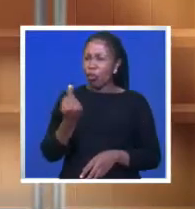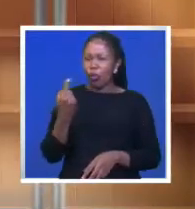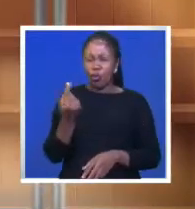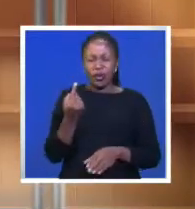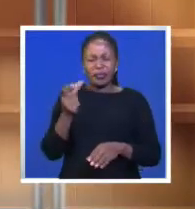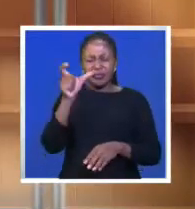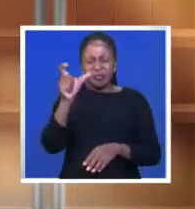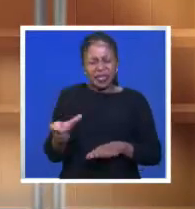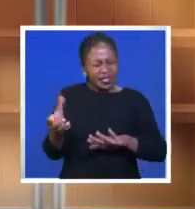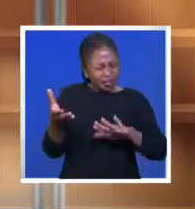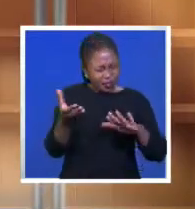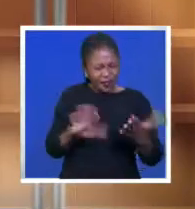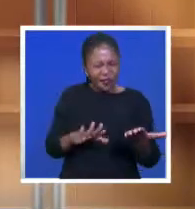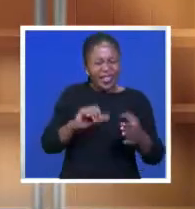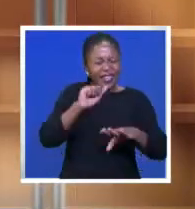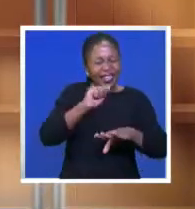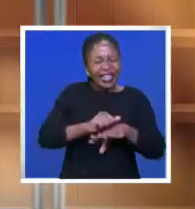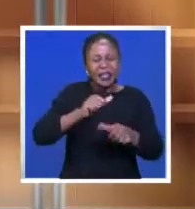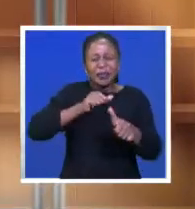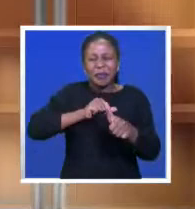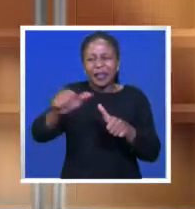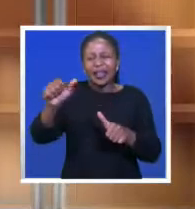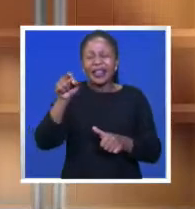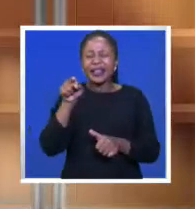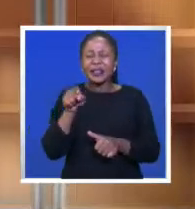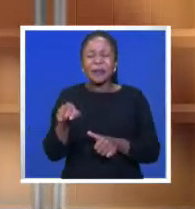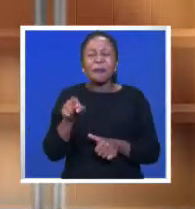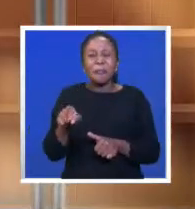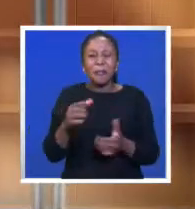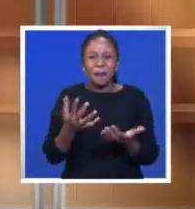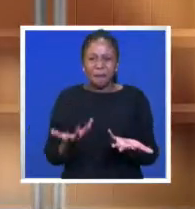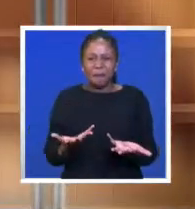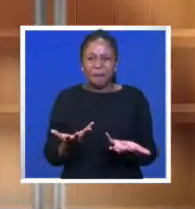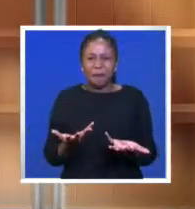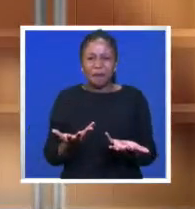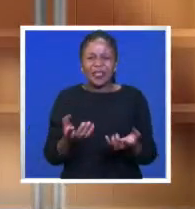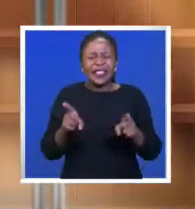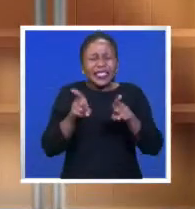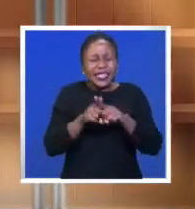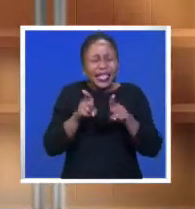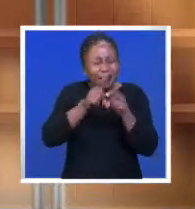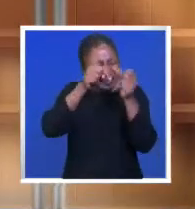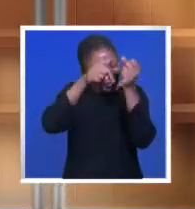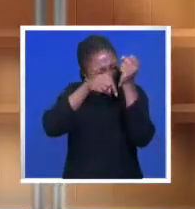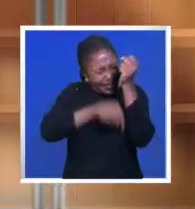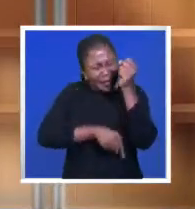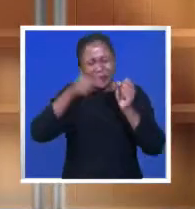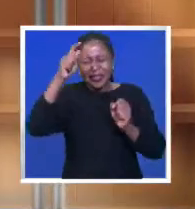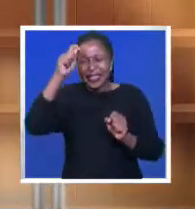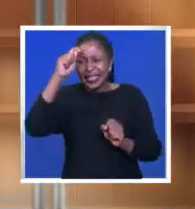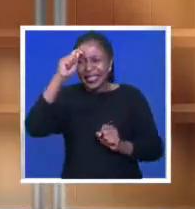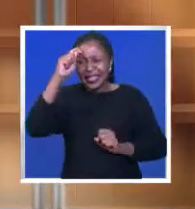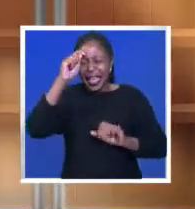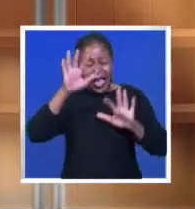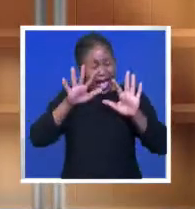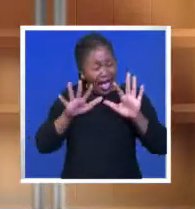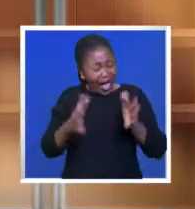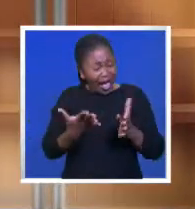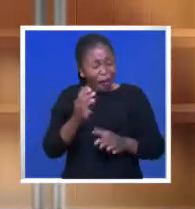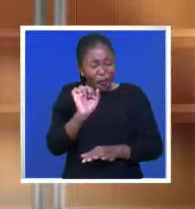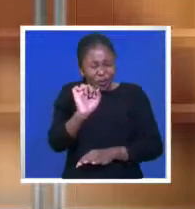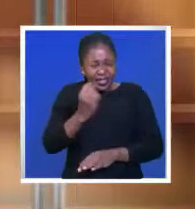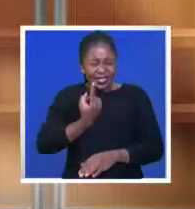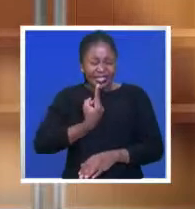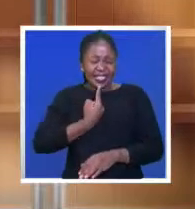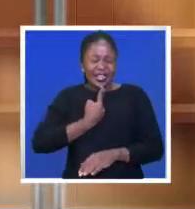going to escape. And he goes on into the process of how he wants to escape. But my dear Lena, we are not